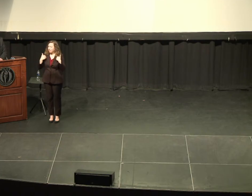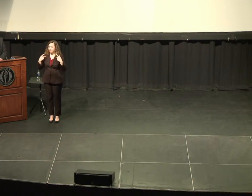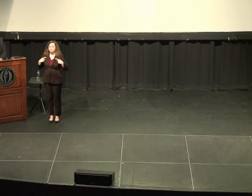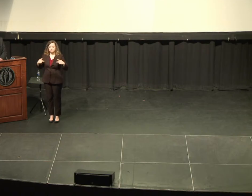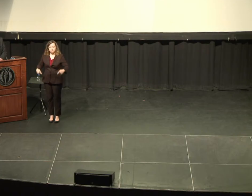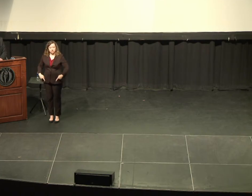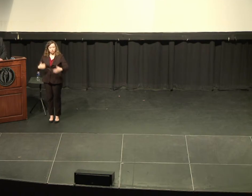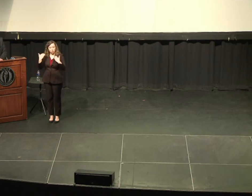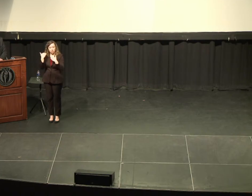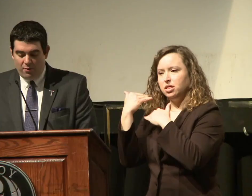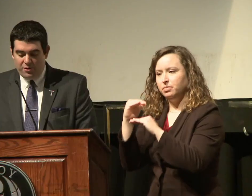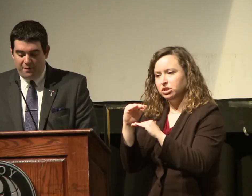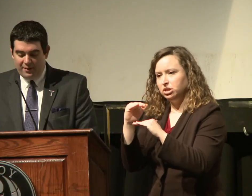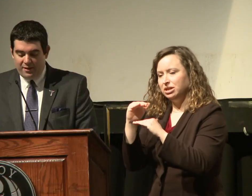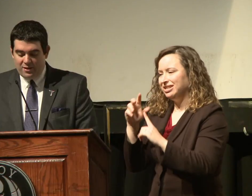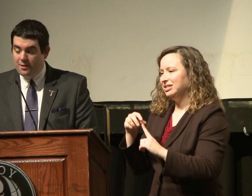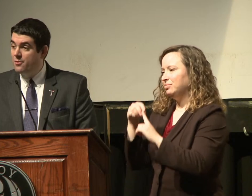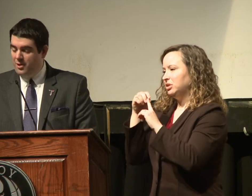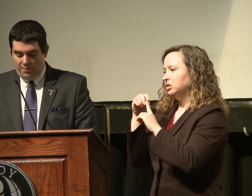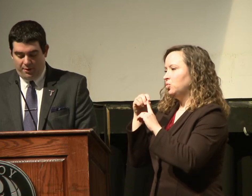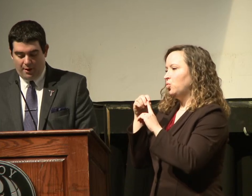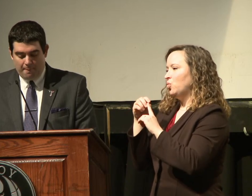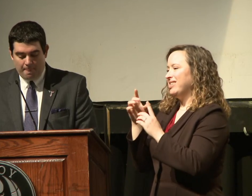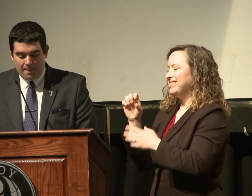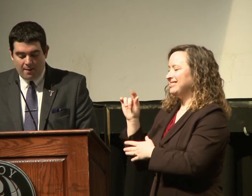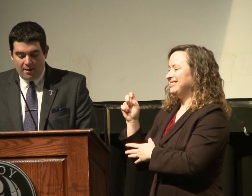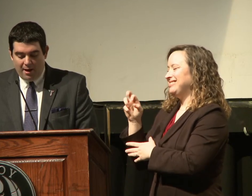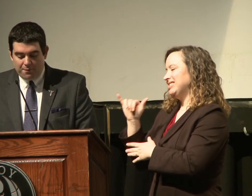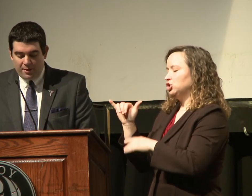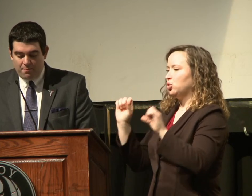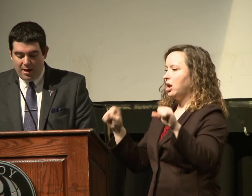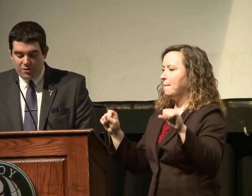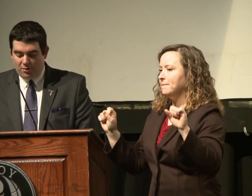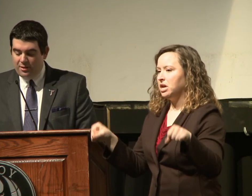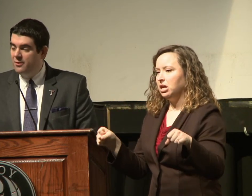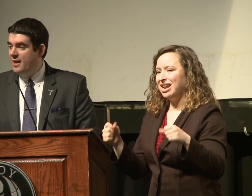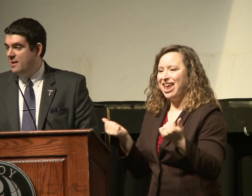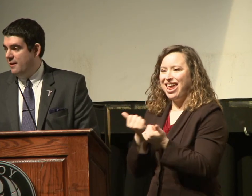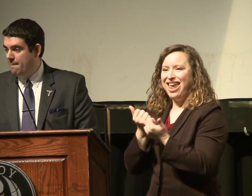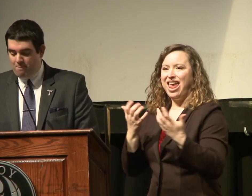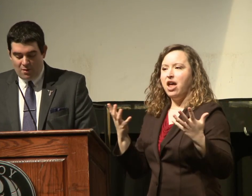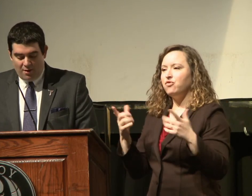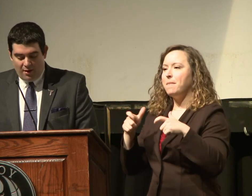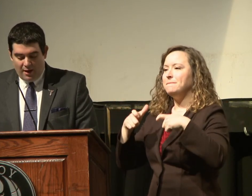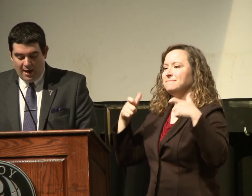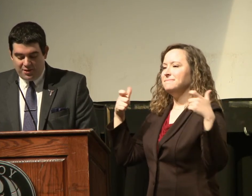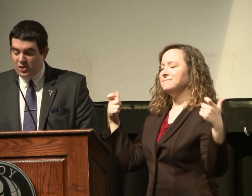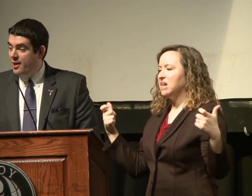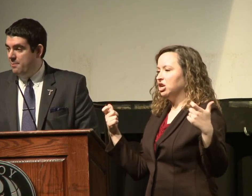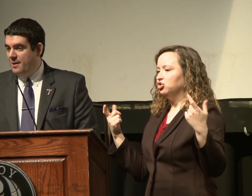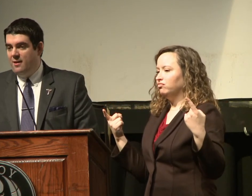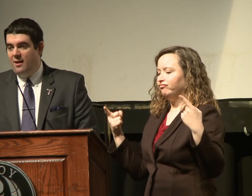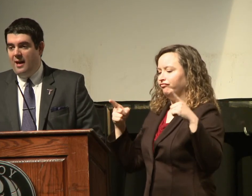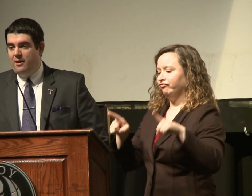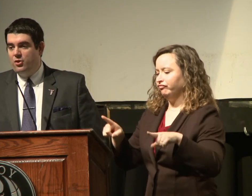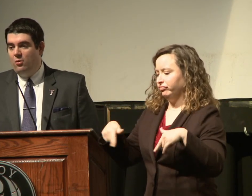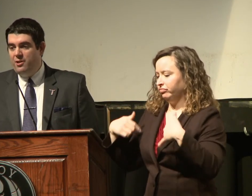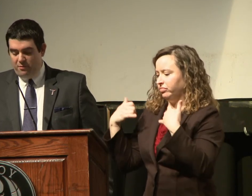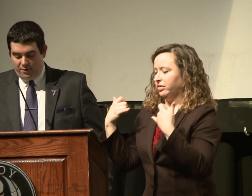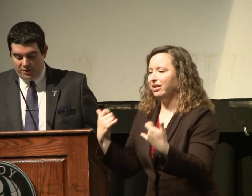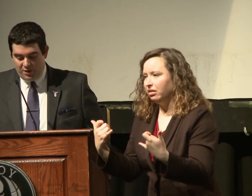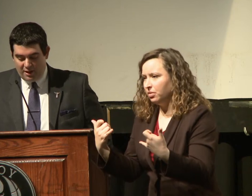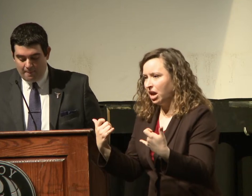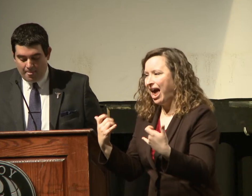limitations, particularly those affecting sensory ability. Every major undertaking has a champion, and at